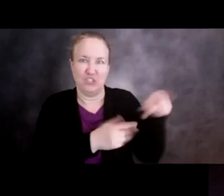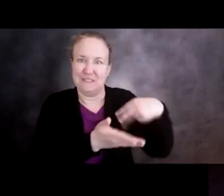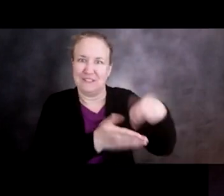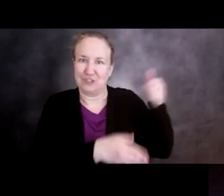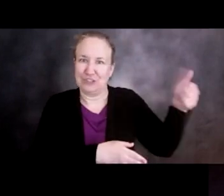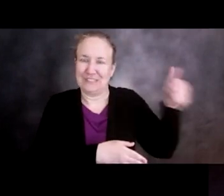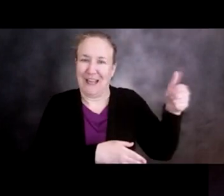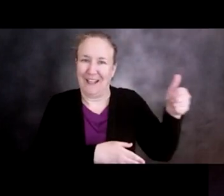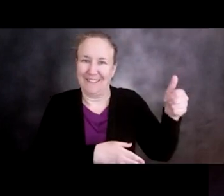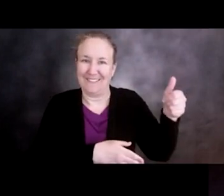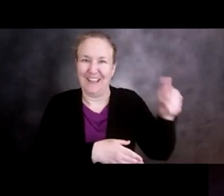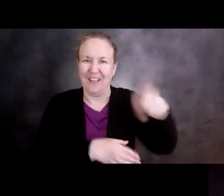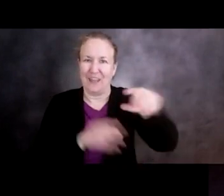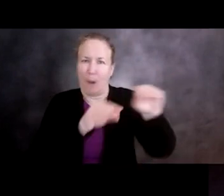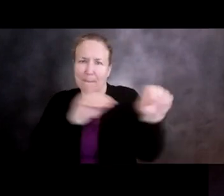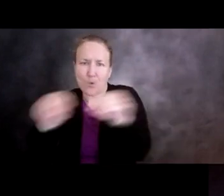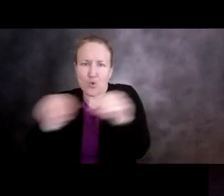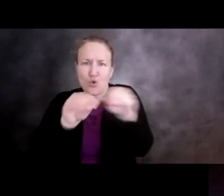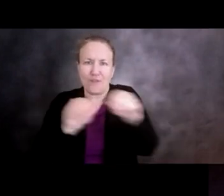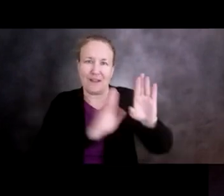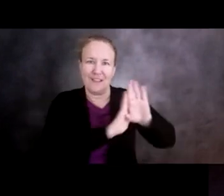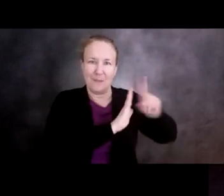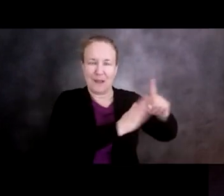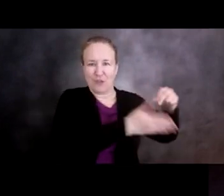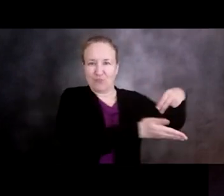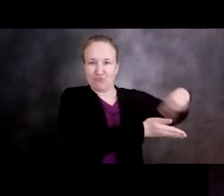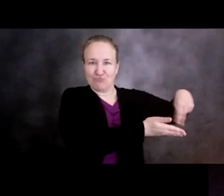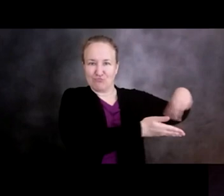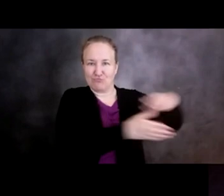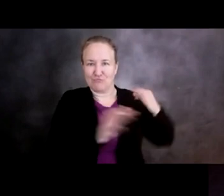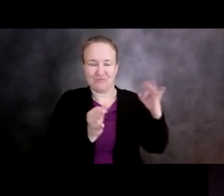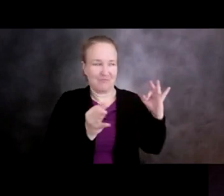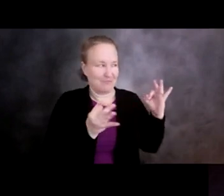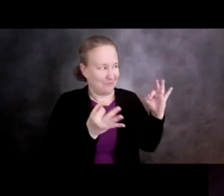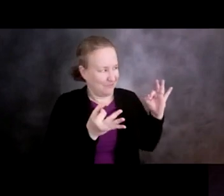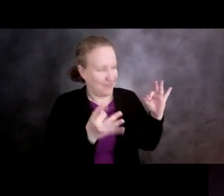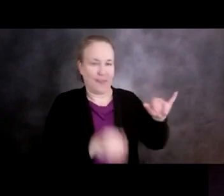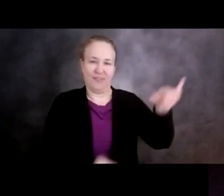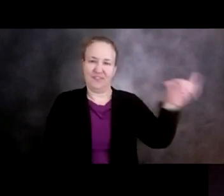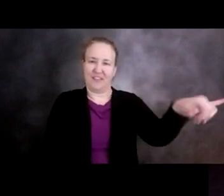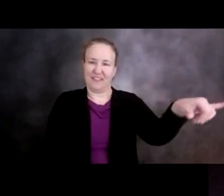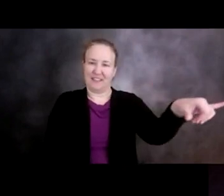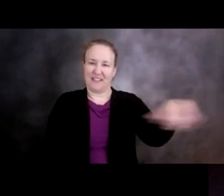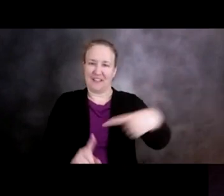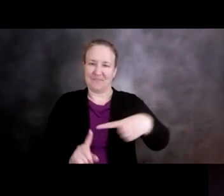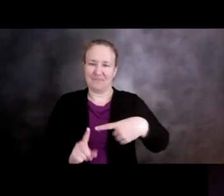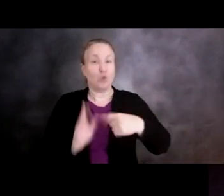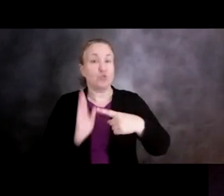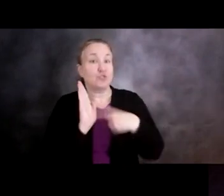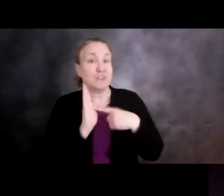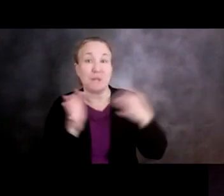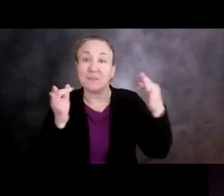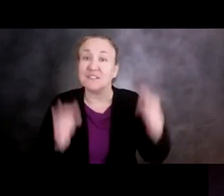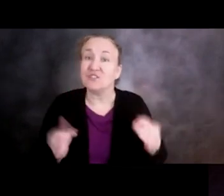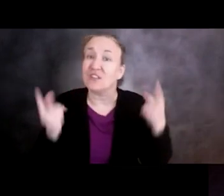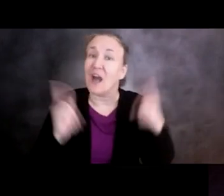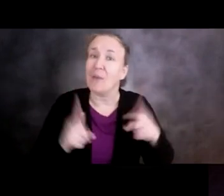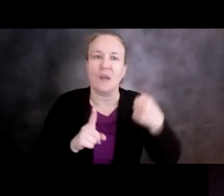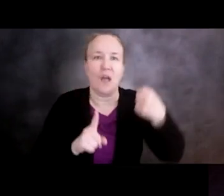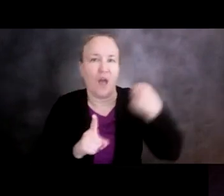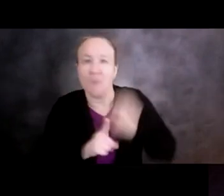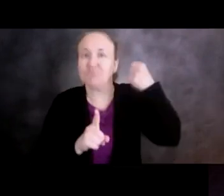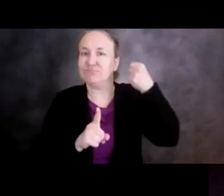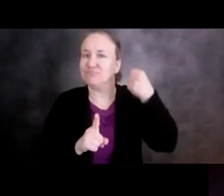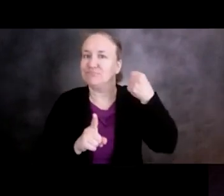they were moving. And she's dancing in the background. And I was like, this is the thing. So sometimes those decisions happen just like